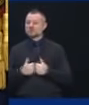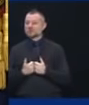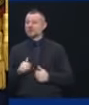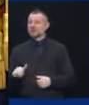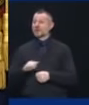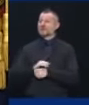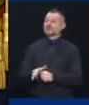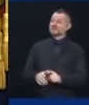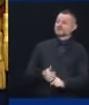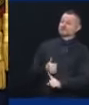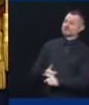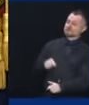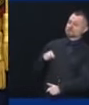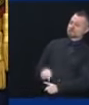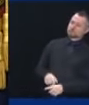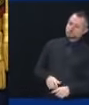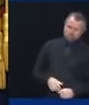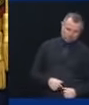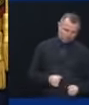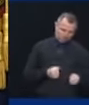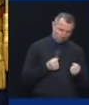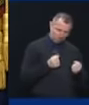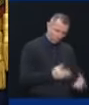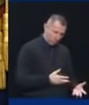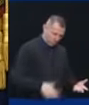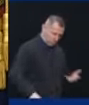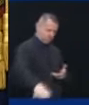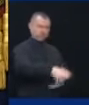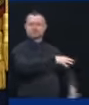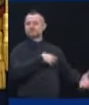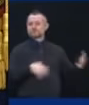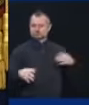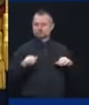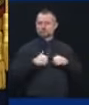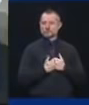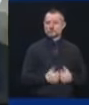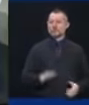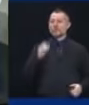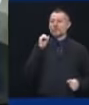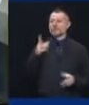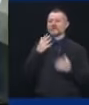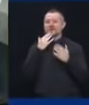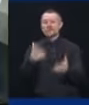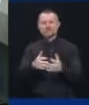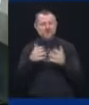complicated that anyway. Okay, thank you very much.